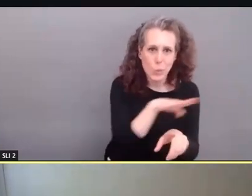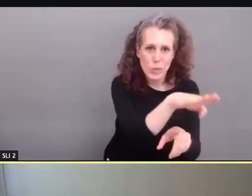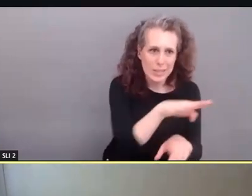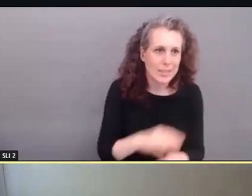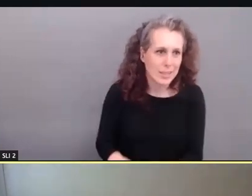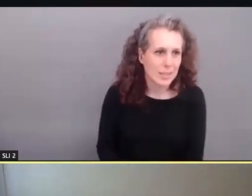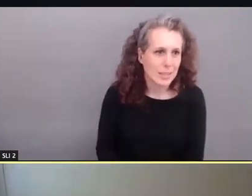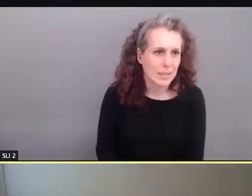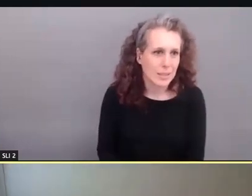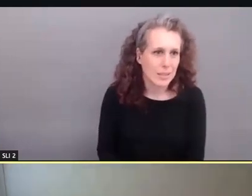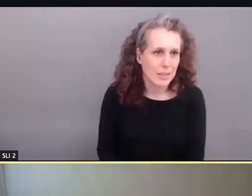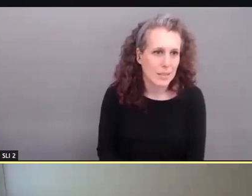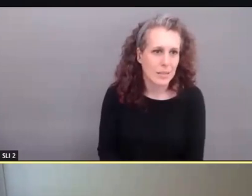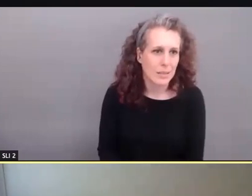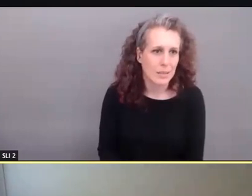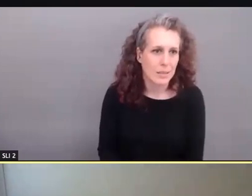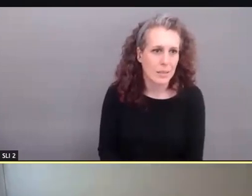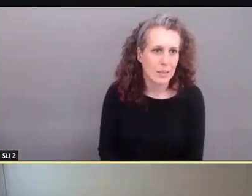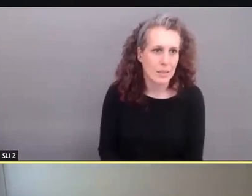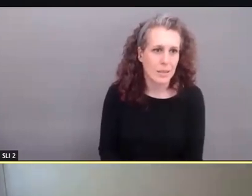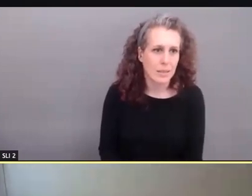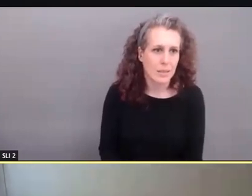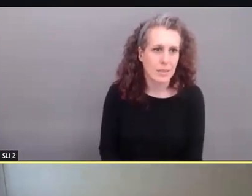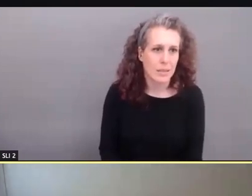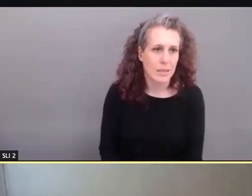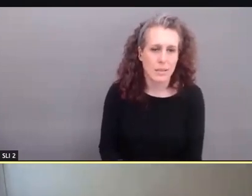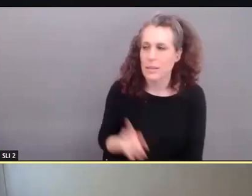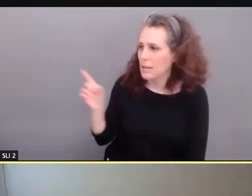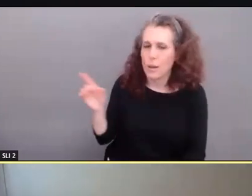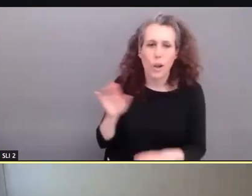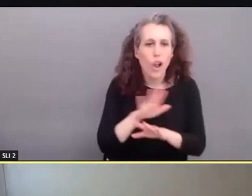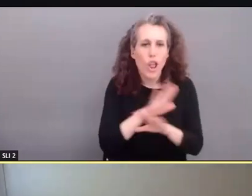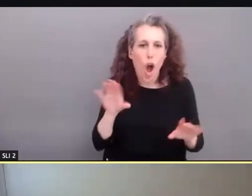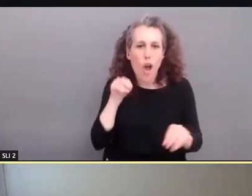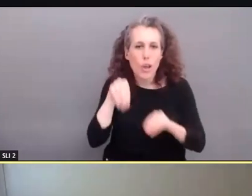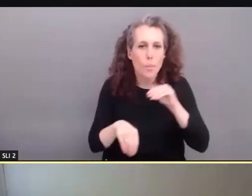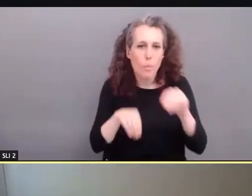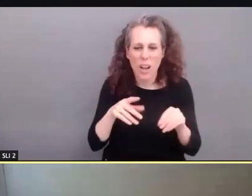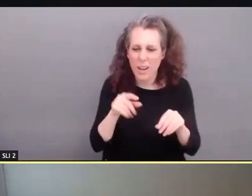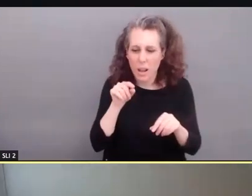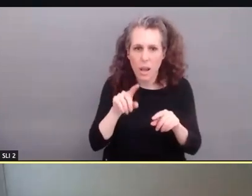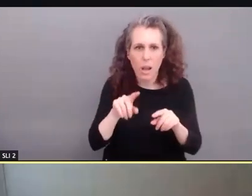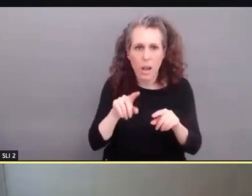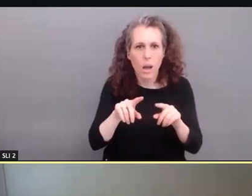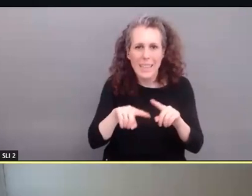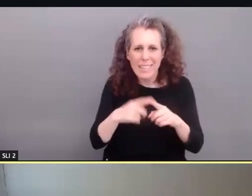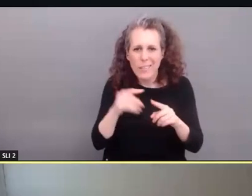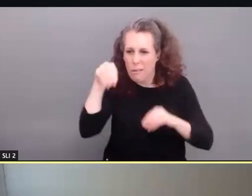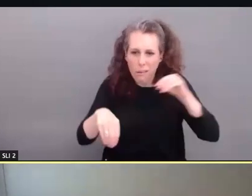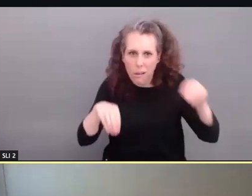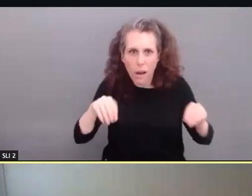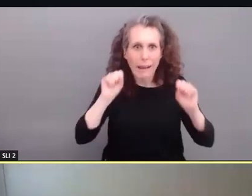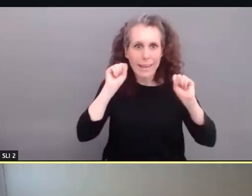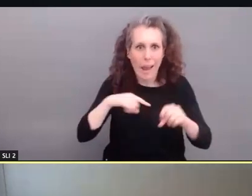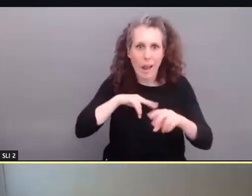think about not adding tripping hazards or slipping accidents to surfaces.